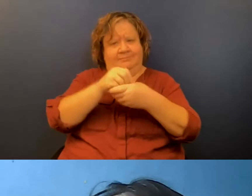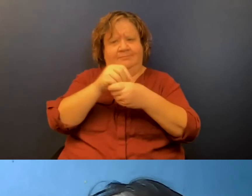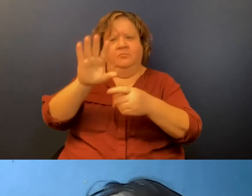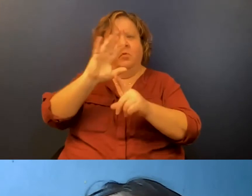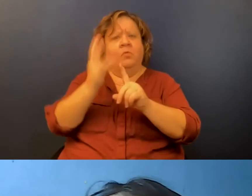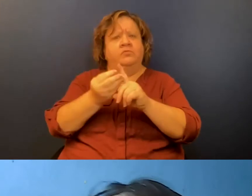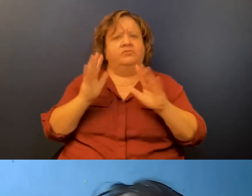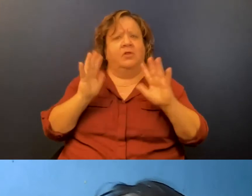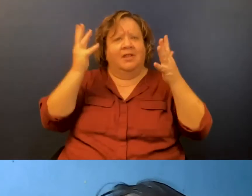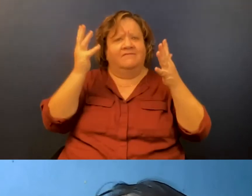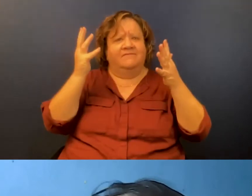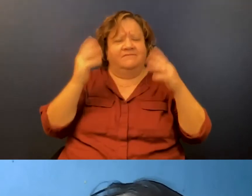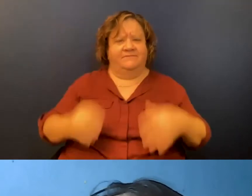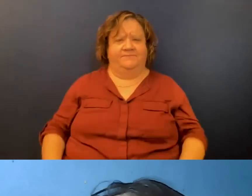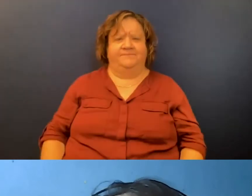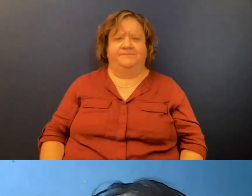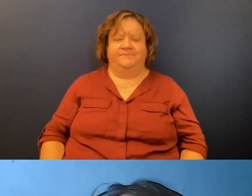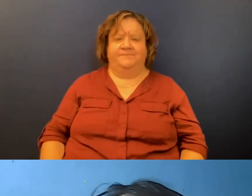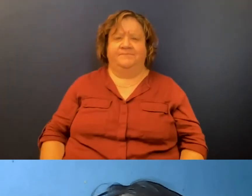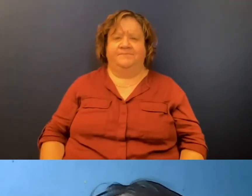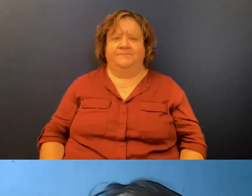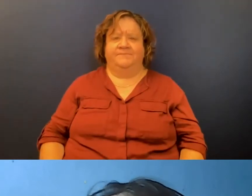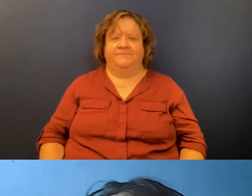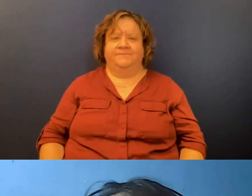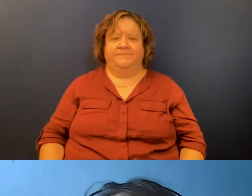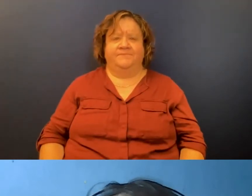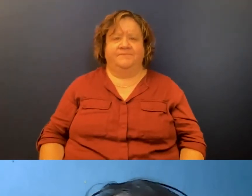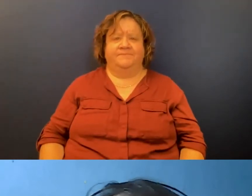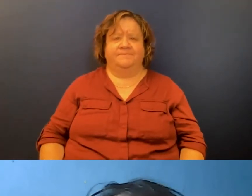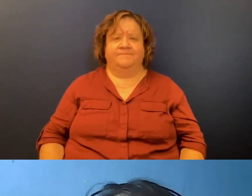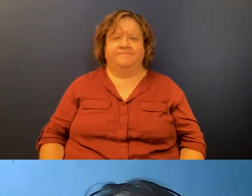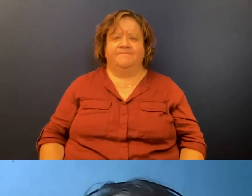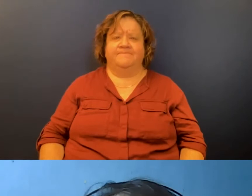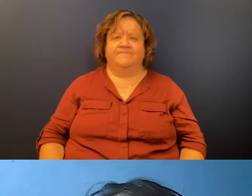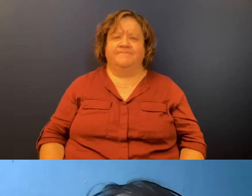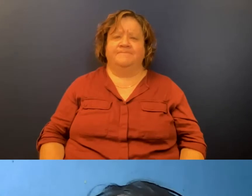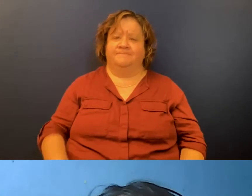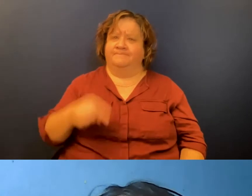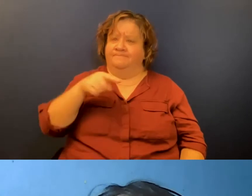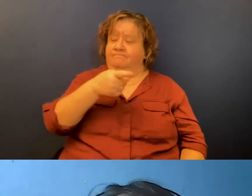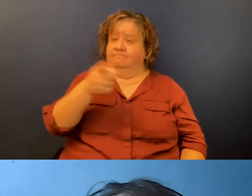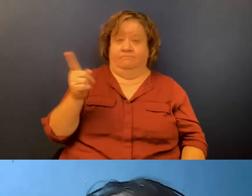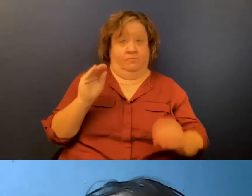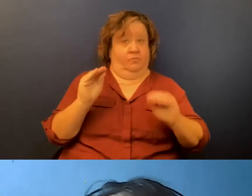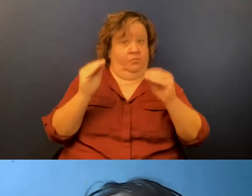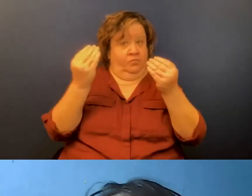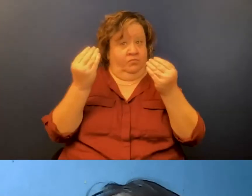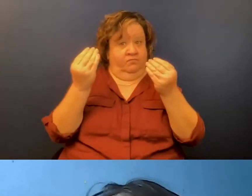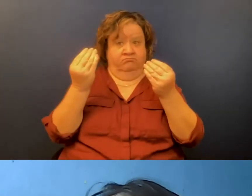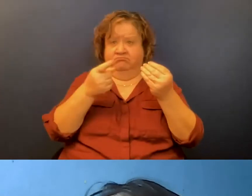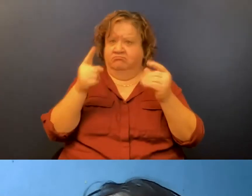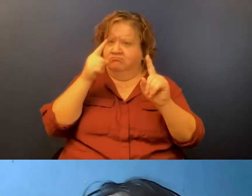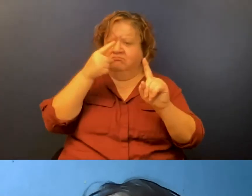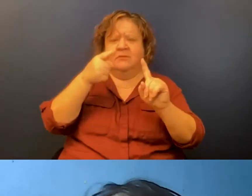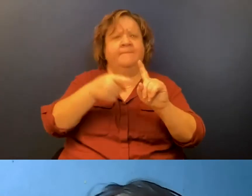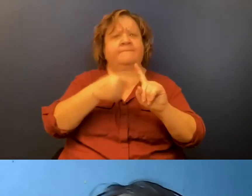And it is important for us as disabled youth because we can be actors, we